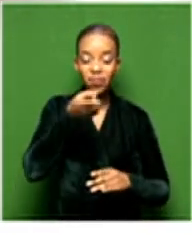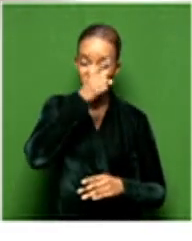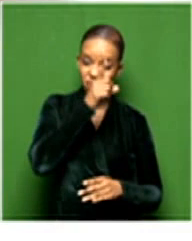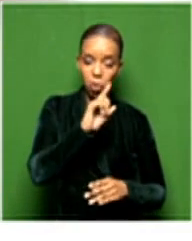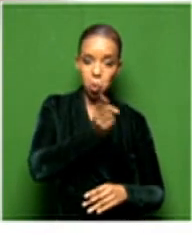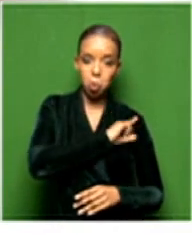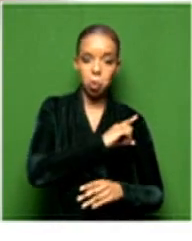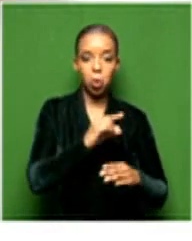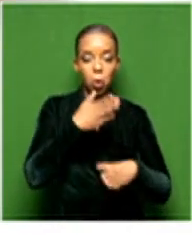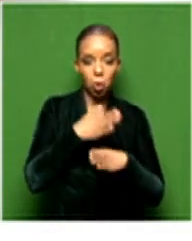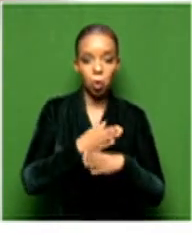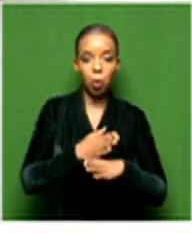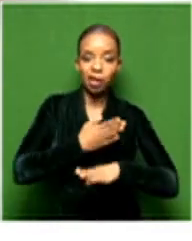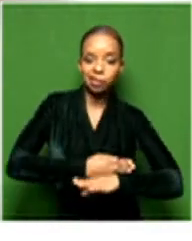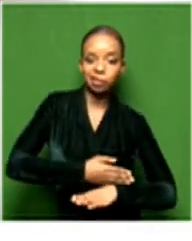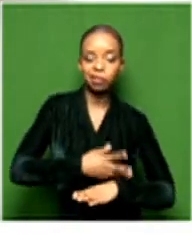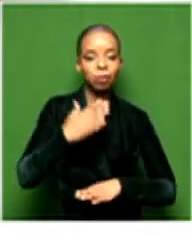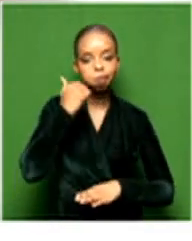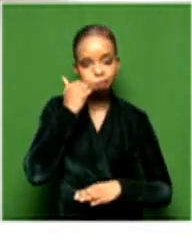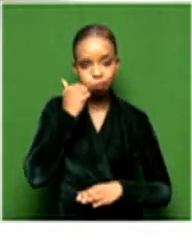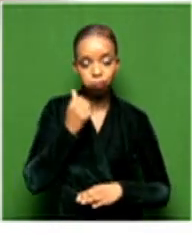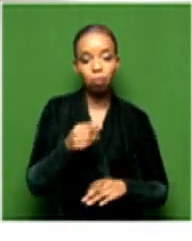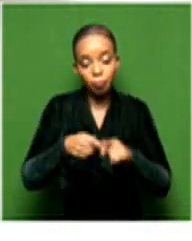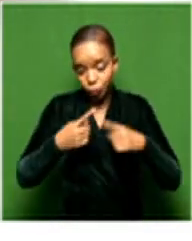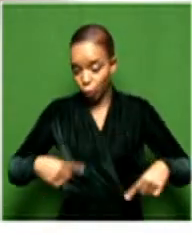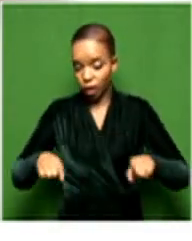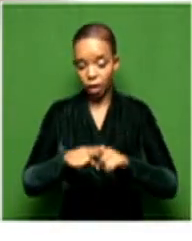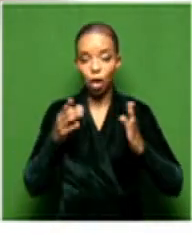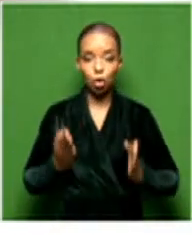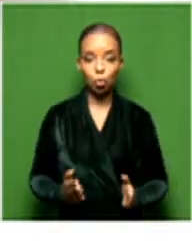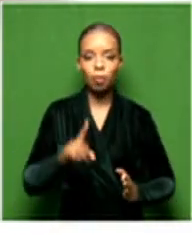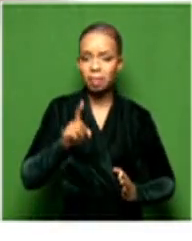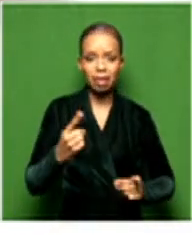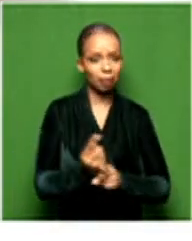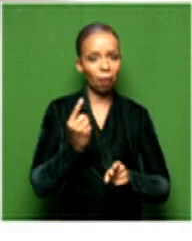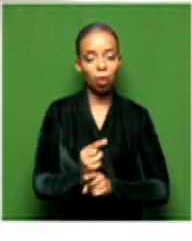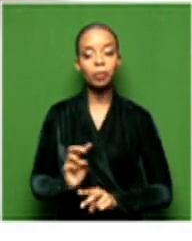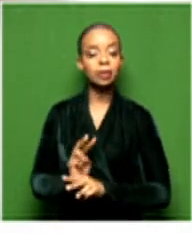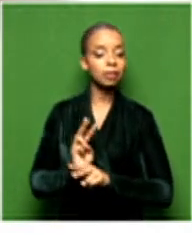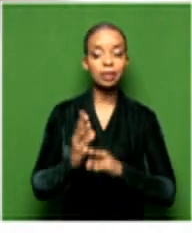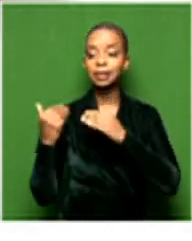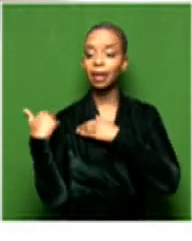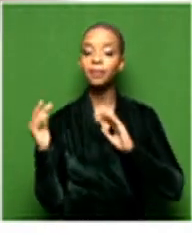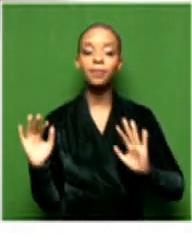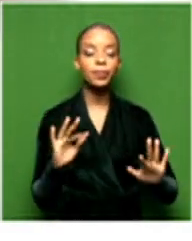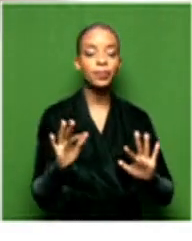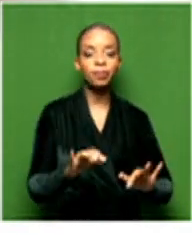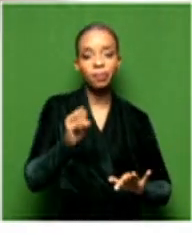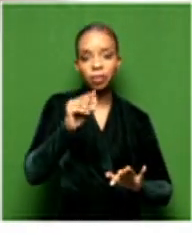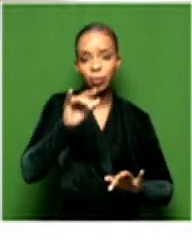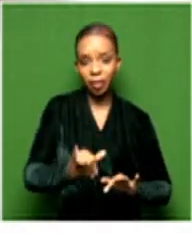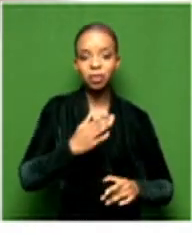on the field and the industry where you work in, we as humans always need to be kept safe, so the job opportunities would always